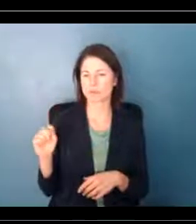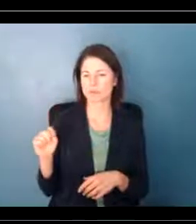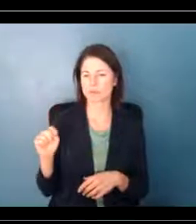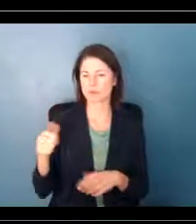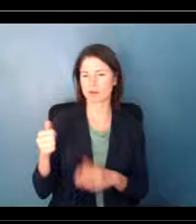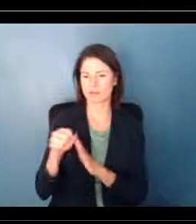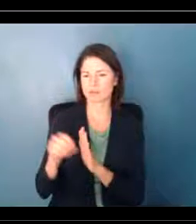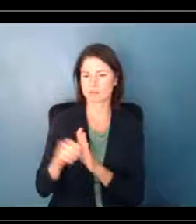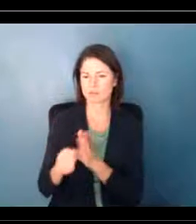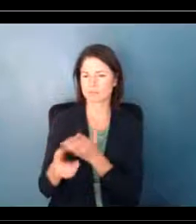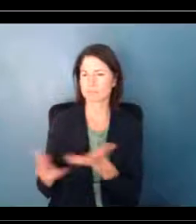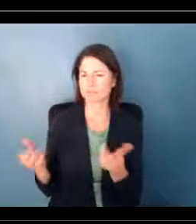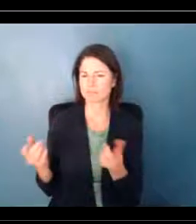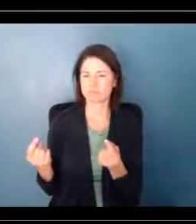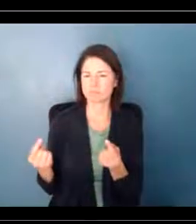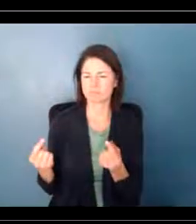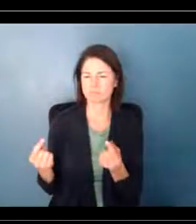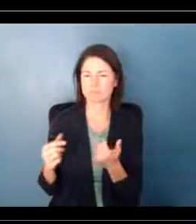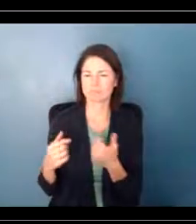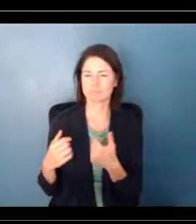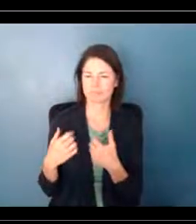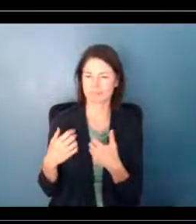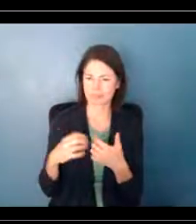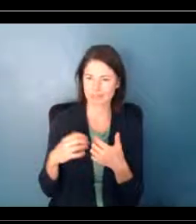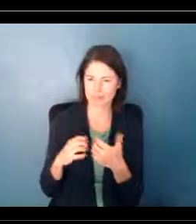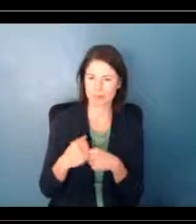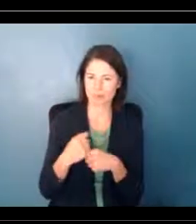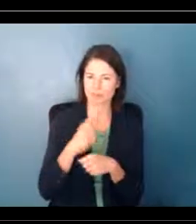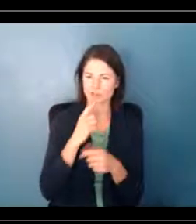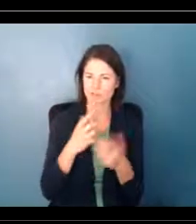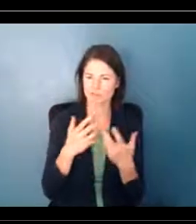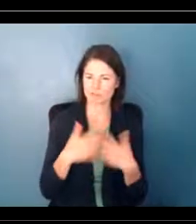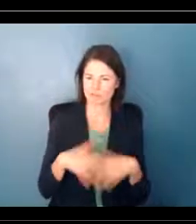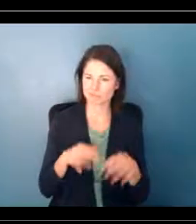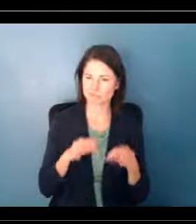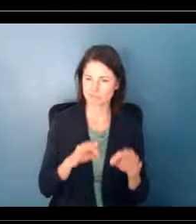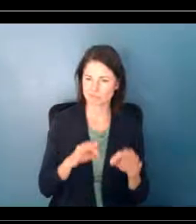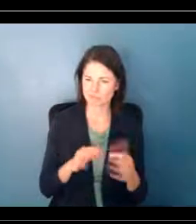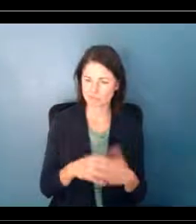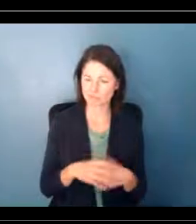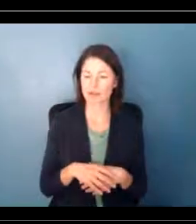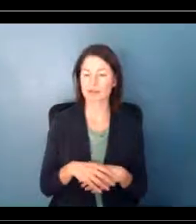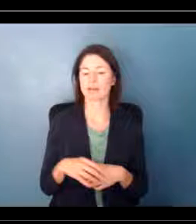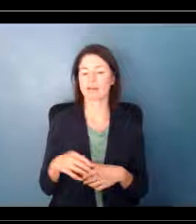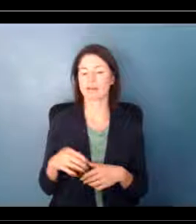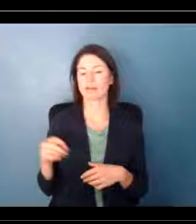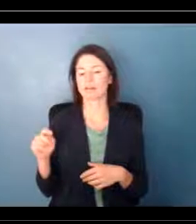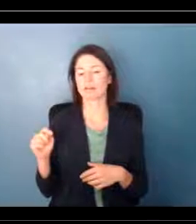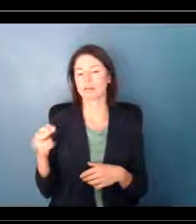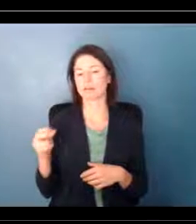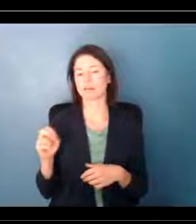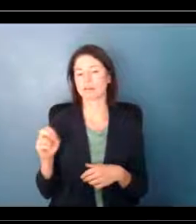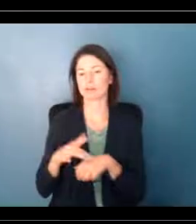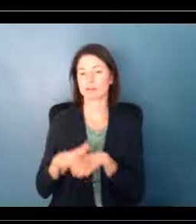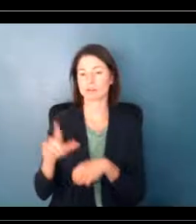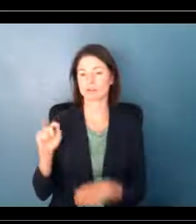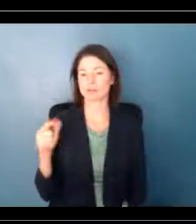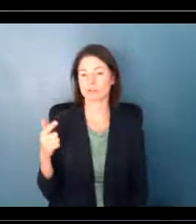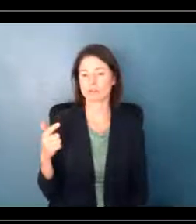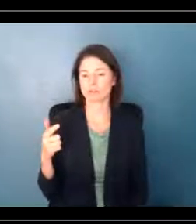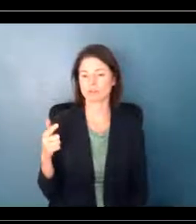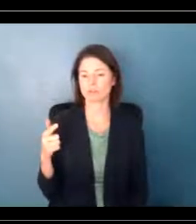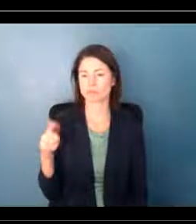understand how we can best do this. And then we'll start, hopefully, early 2024, we'll